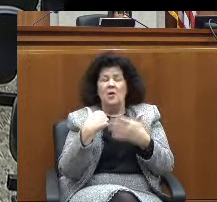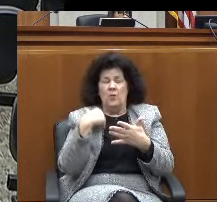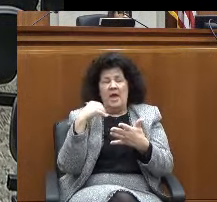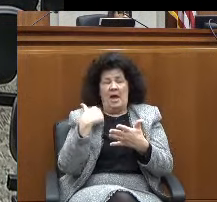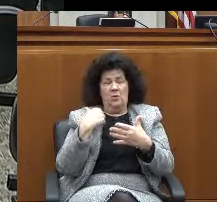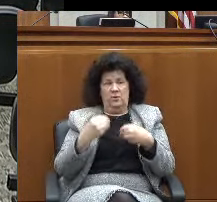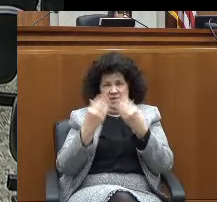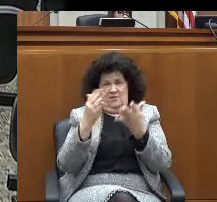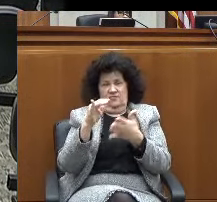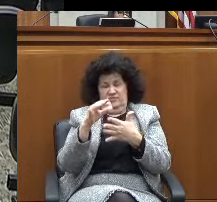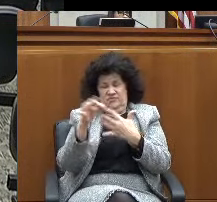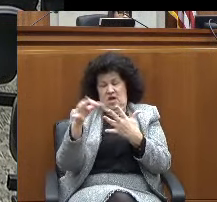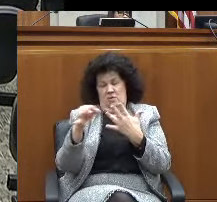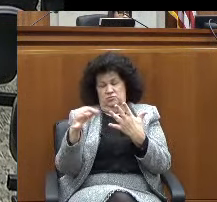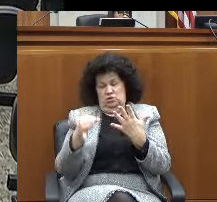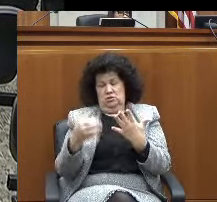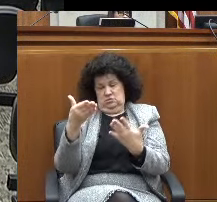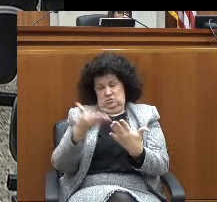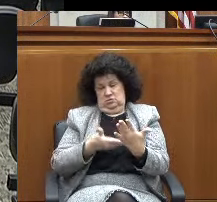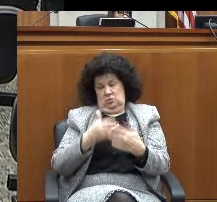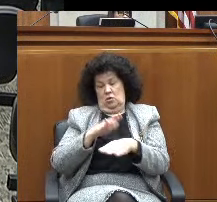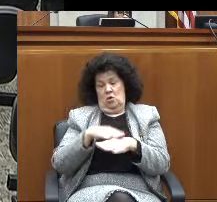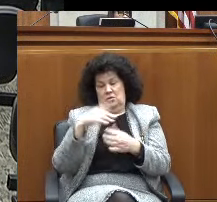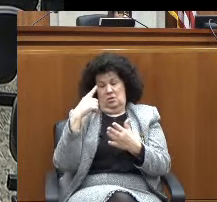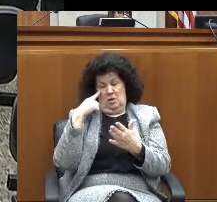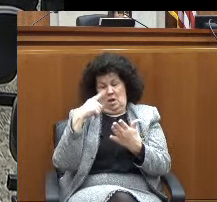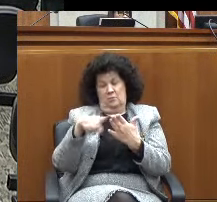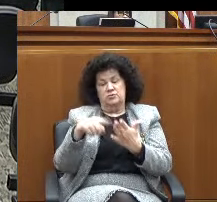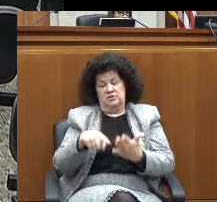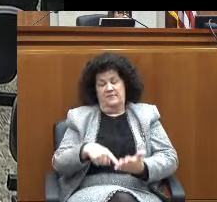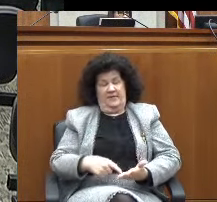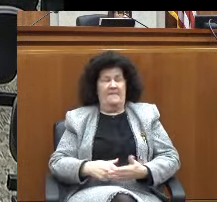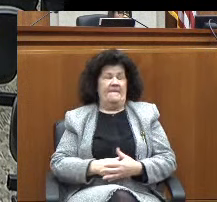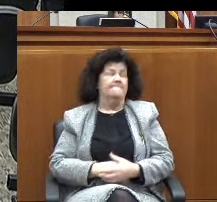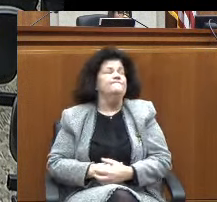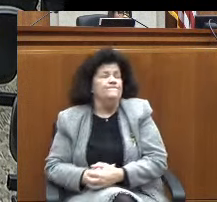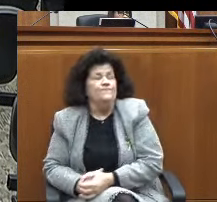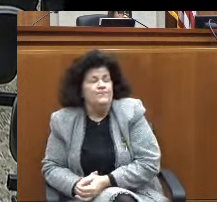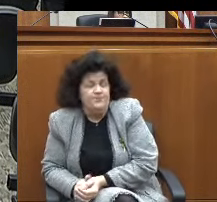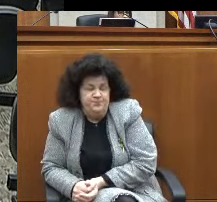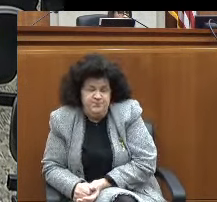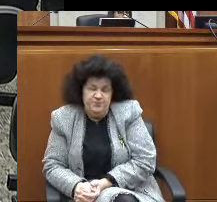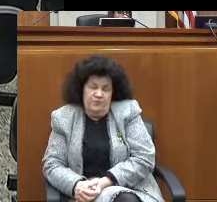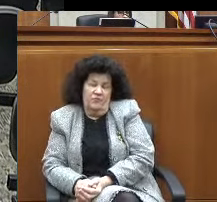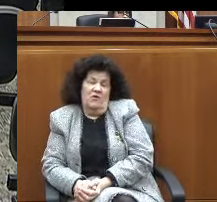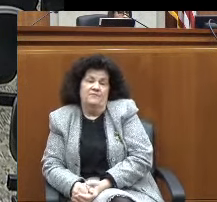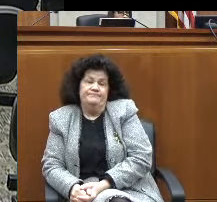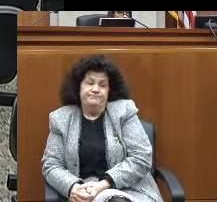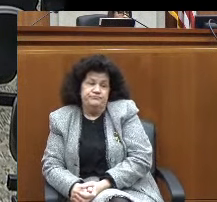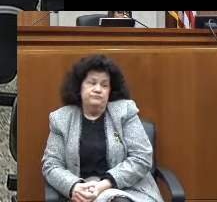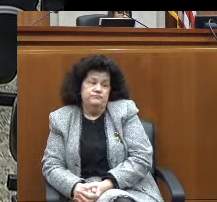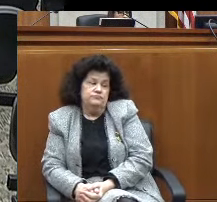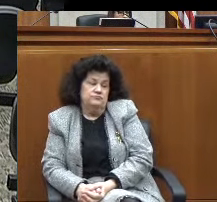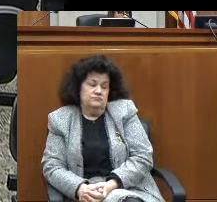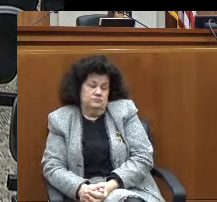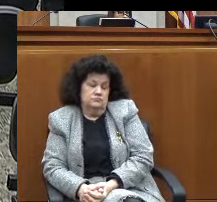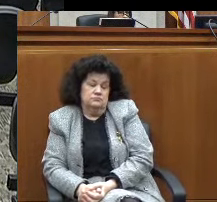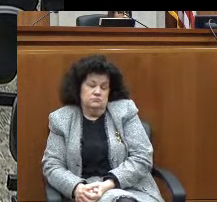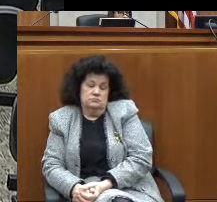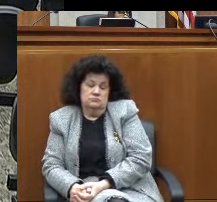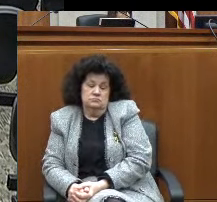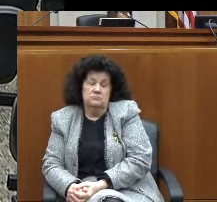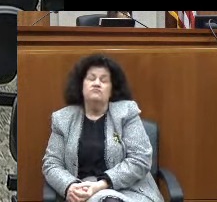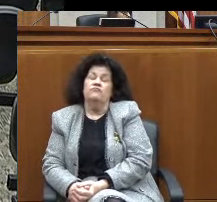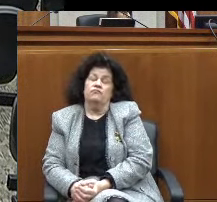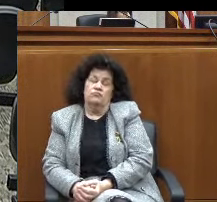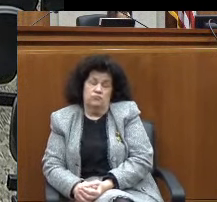additional roles. But those additional roles are in this column, is what you're telling me, the total teacher workforce. And